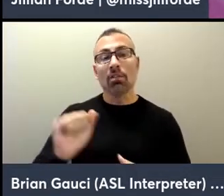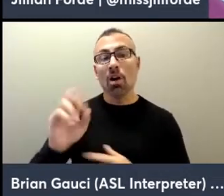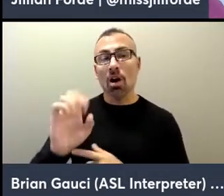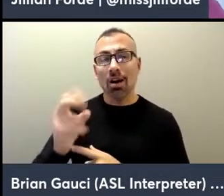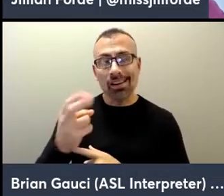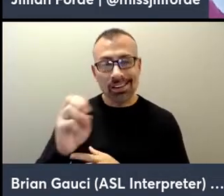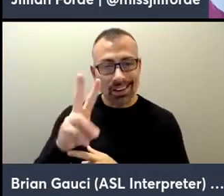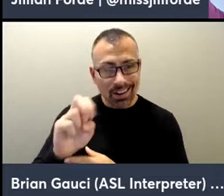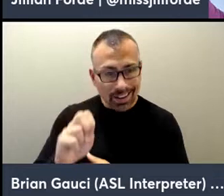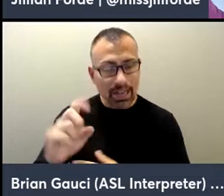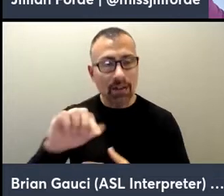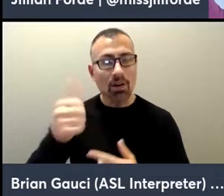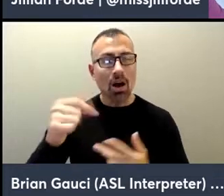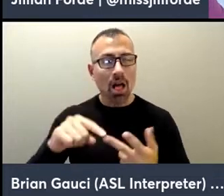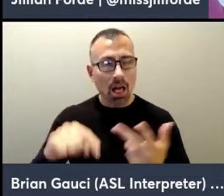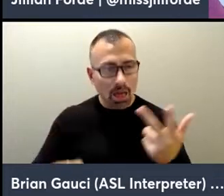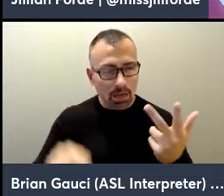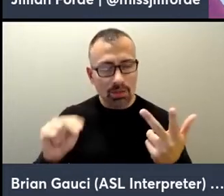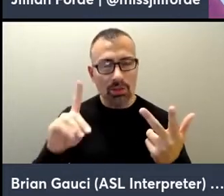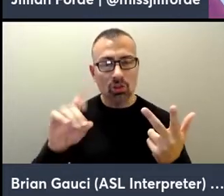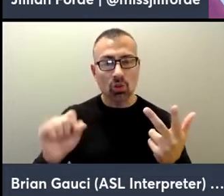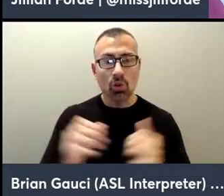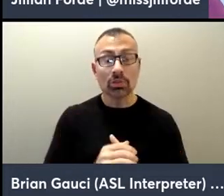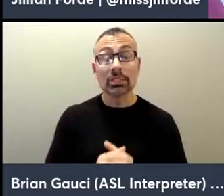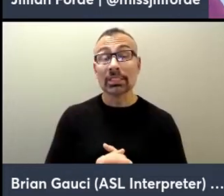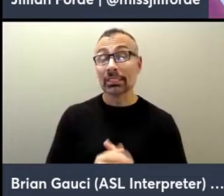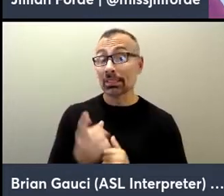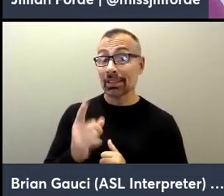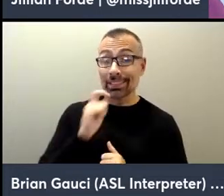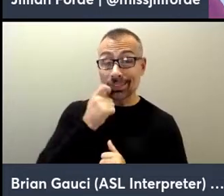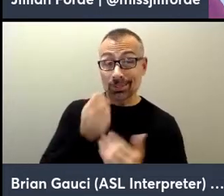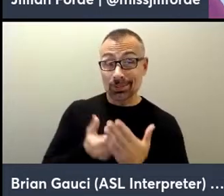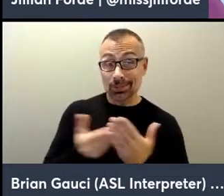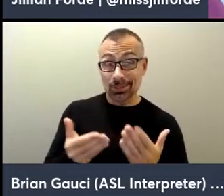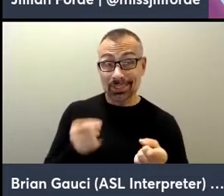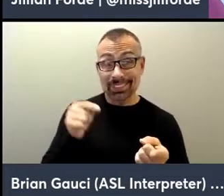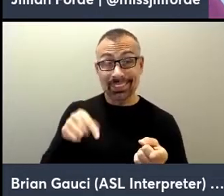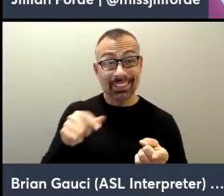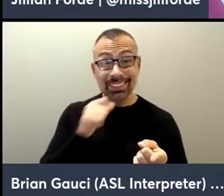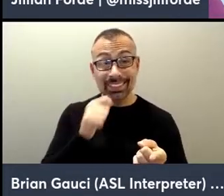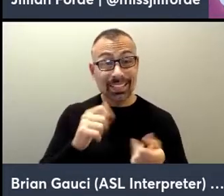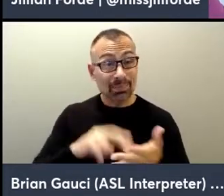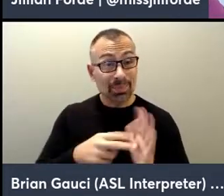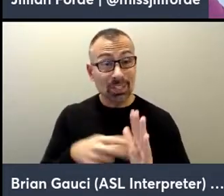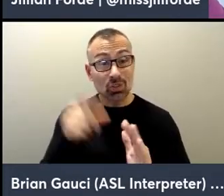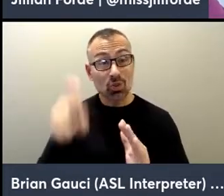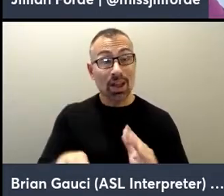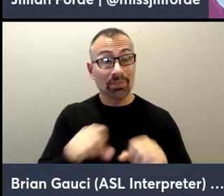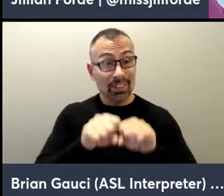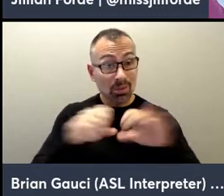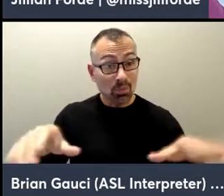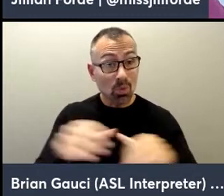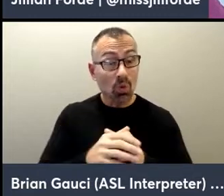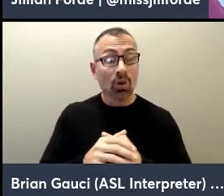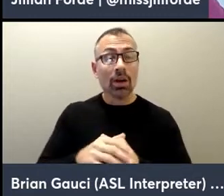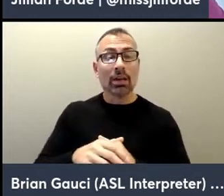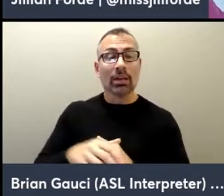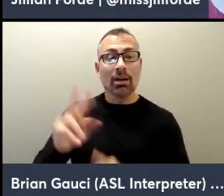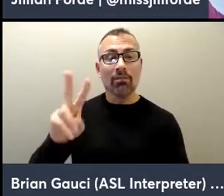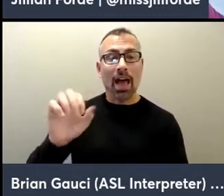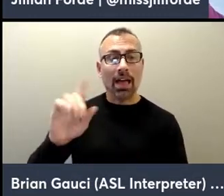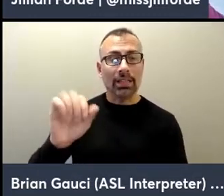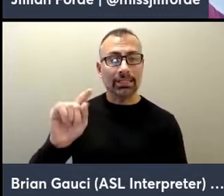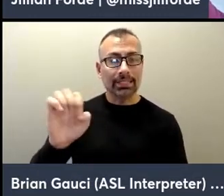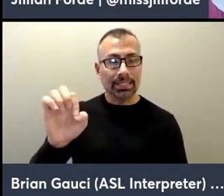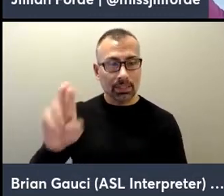kinds of node types, right? So that's the cool thing here is it doesn't necessarily mean that you have to deploy a validator node specifically or a